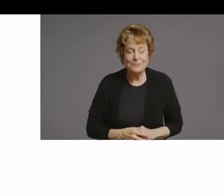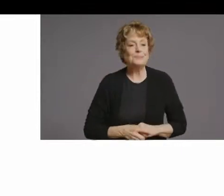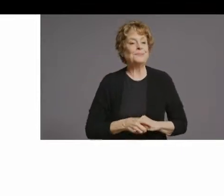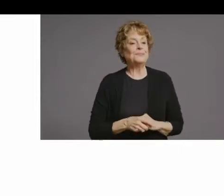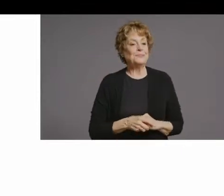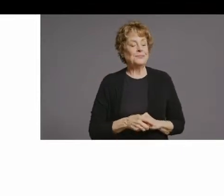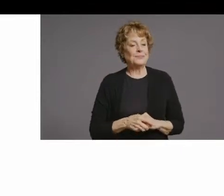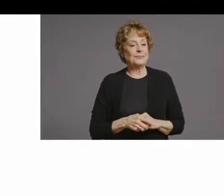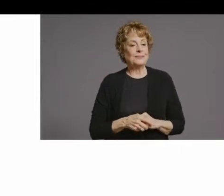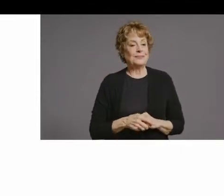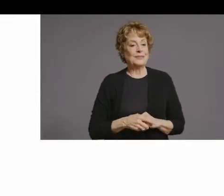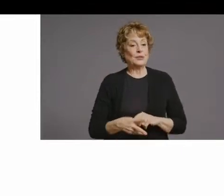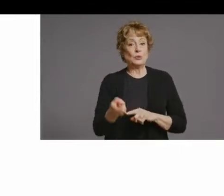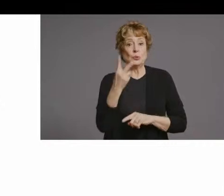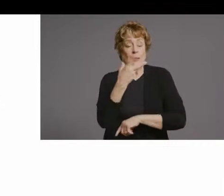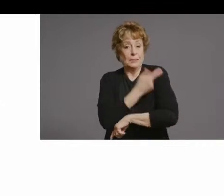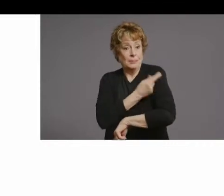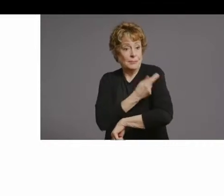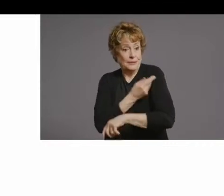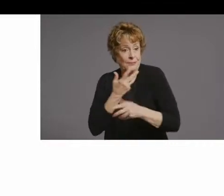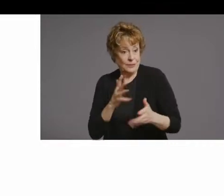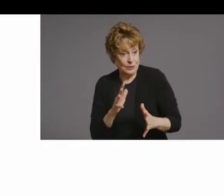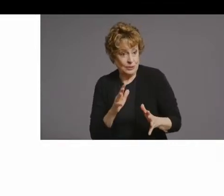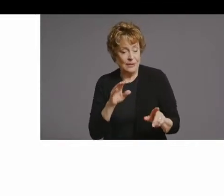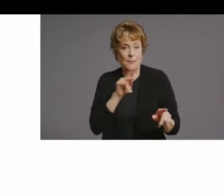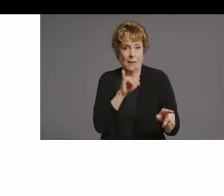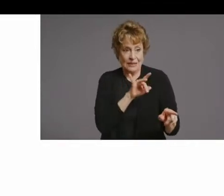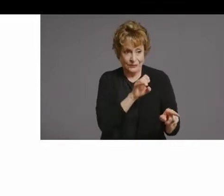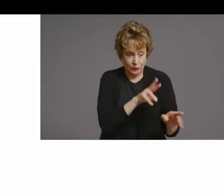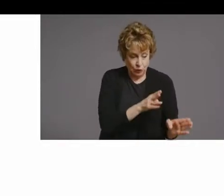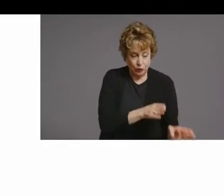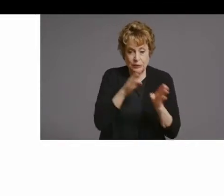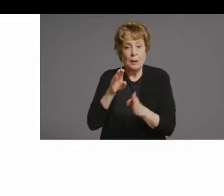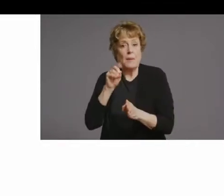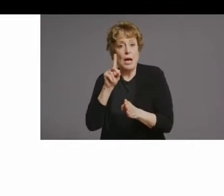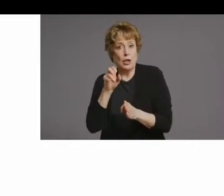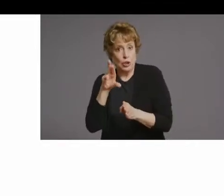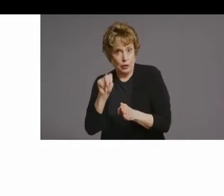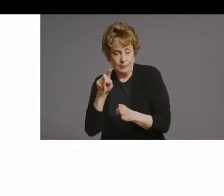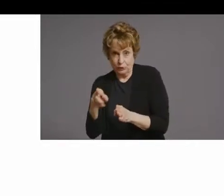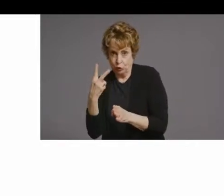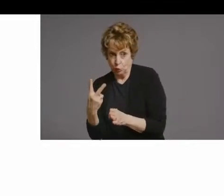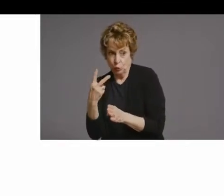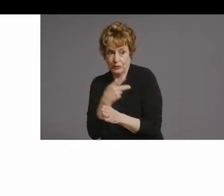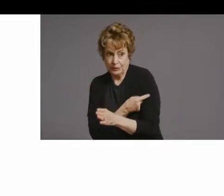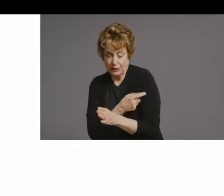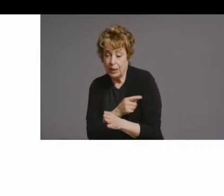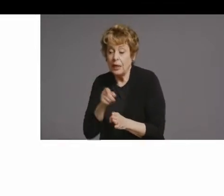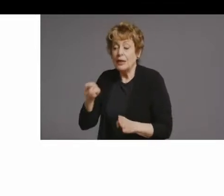Pfizer or Moderna, or if you've received 1 dose of the Johnson & Johnson vaccine.